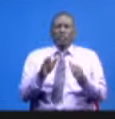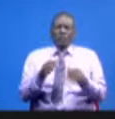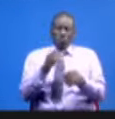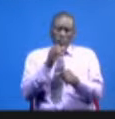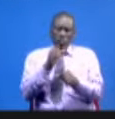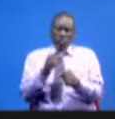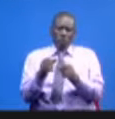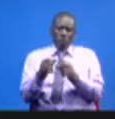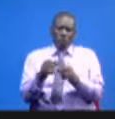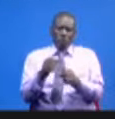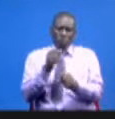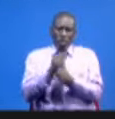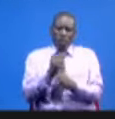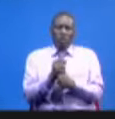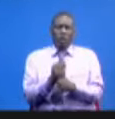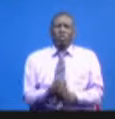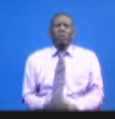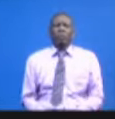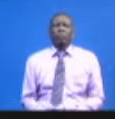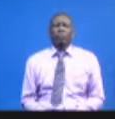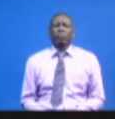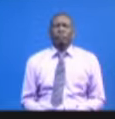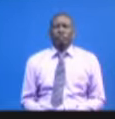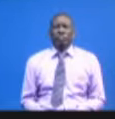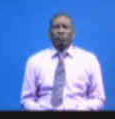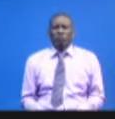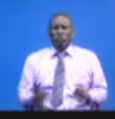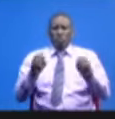endeavor. You're watching NTV tonight.